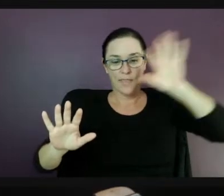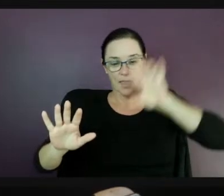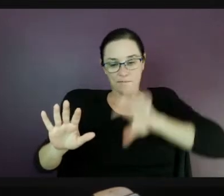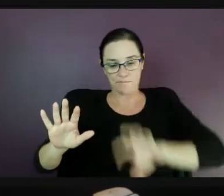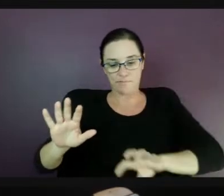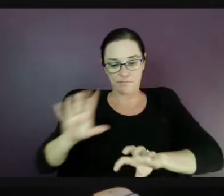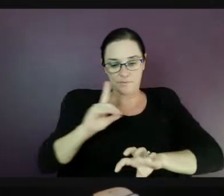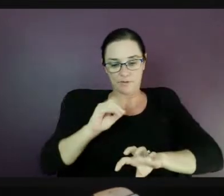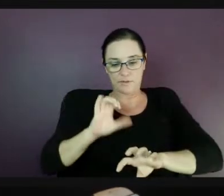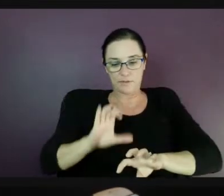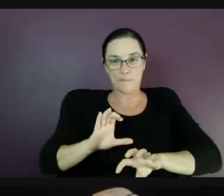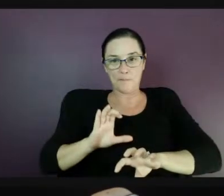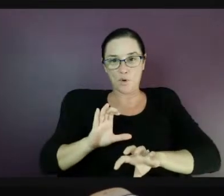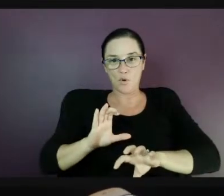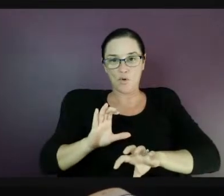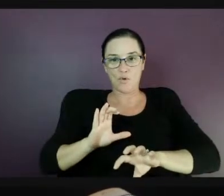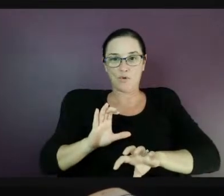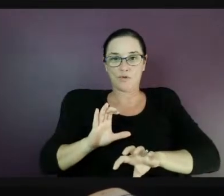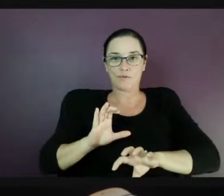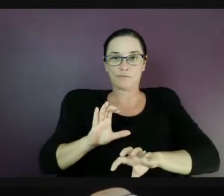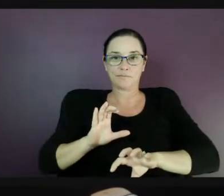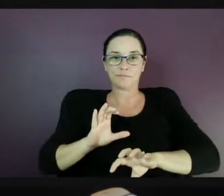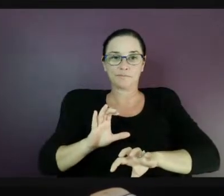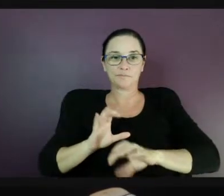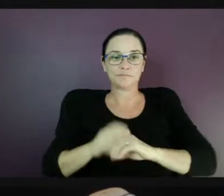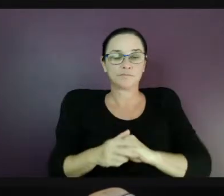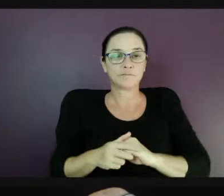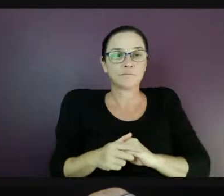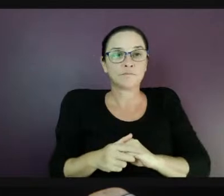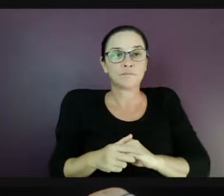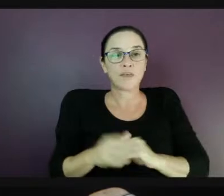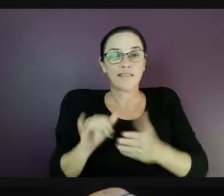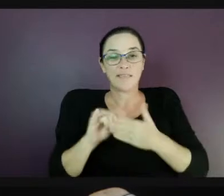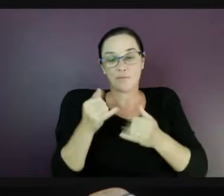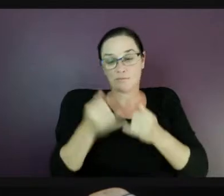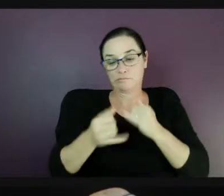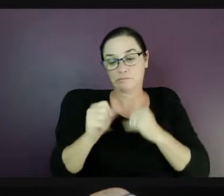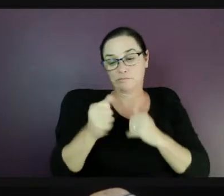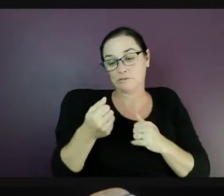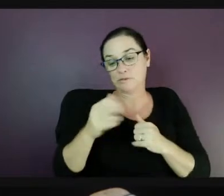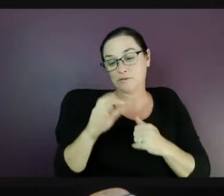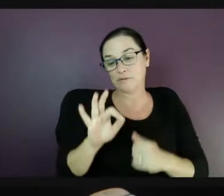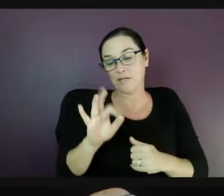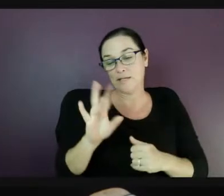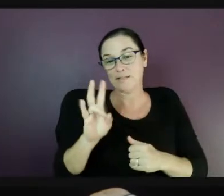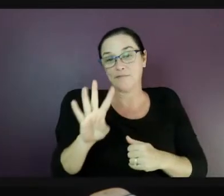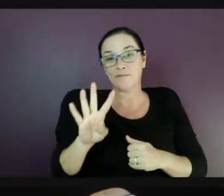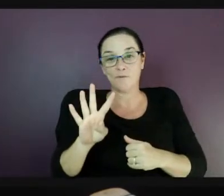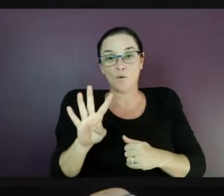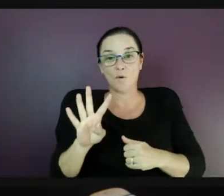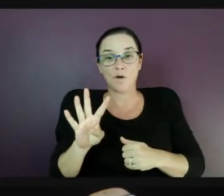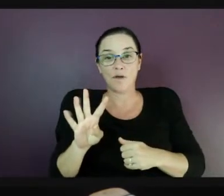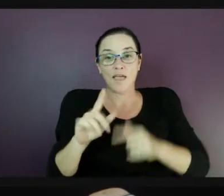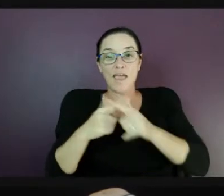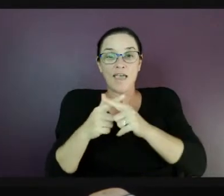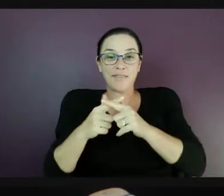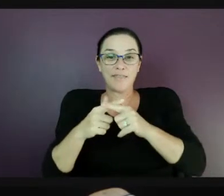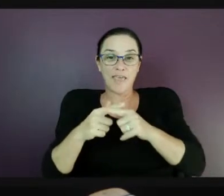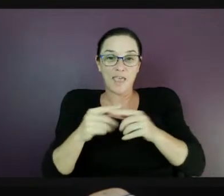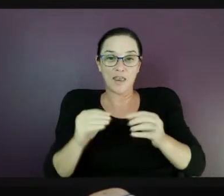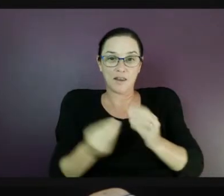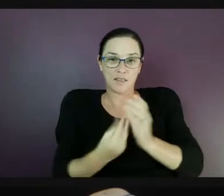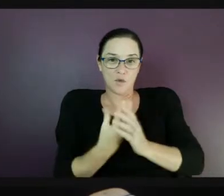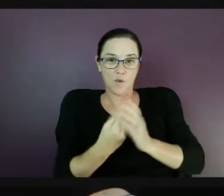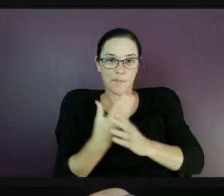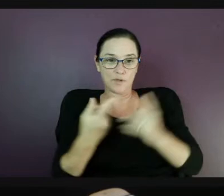to the south was in the end of 74, with those fissures breaking open in December down here. And this is where you